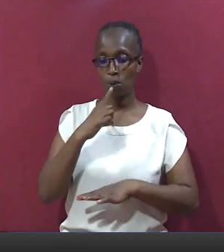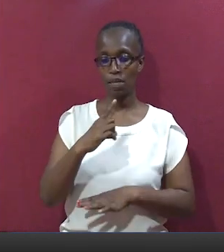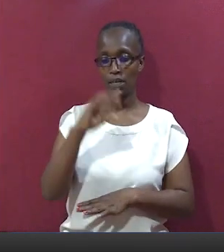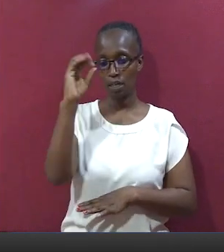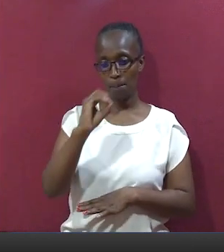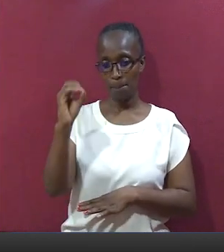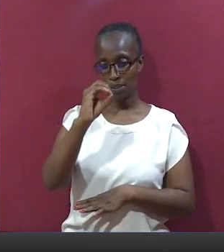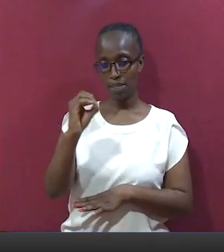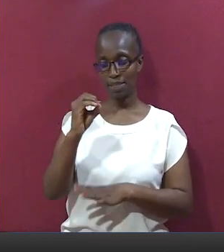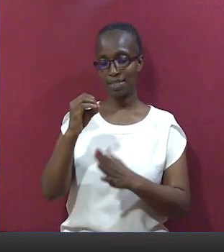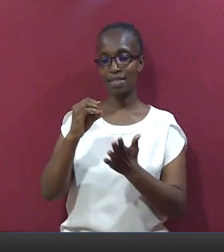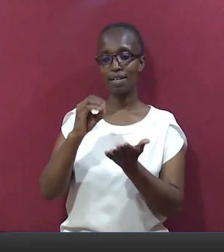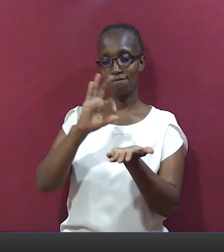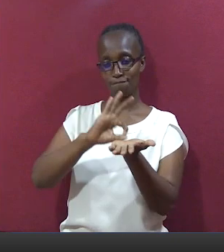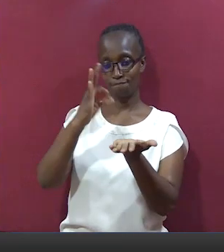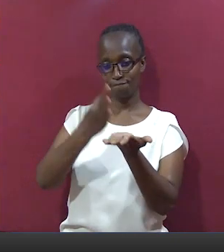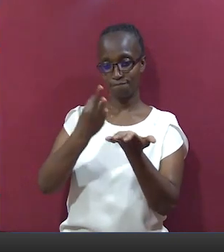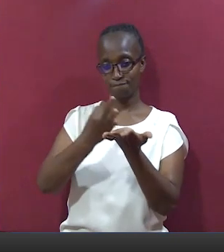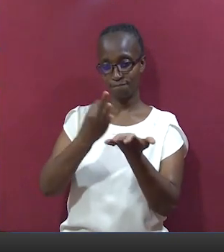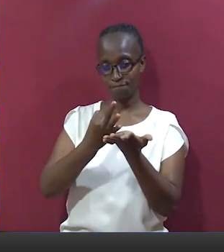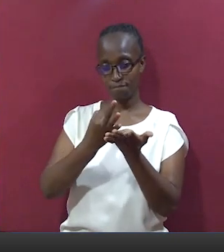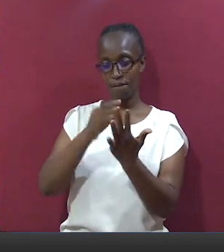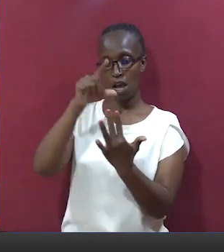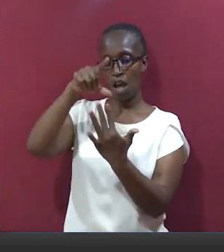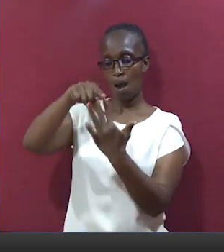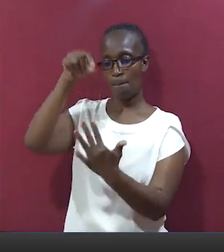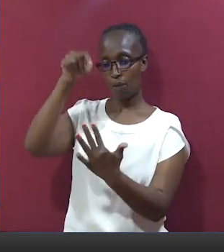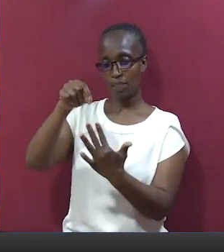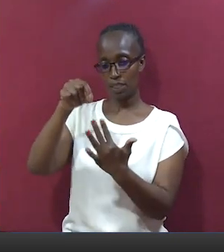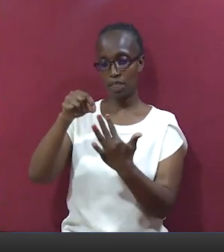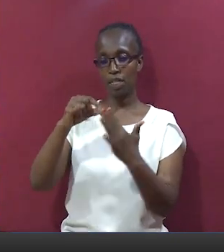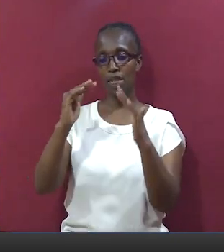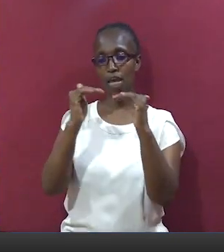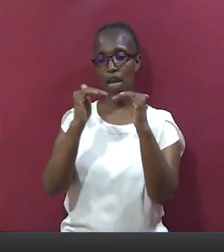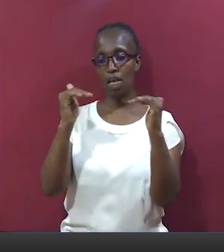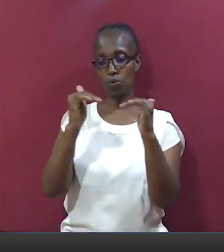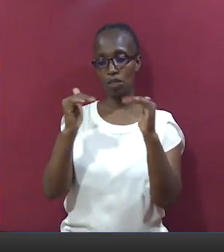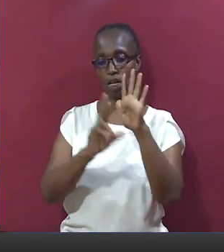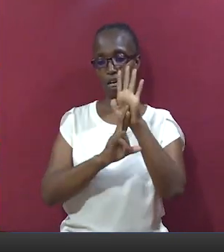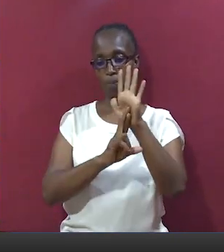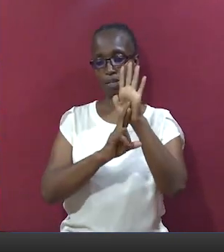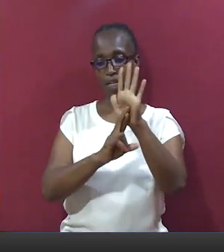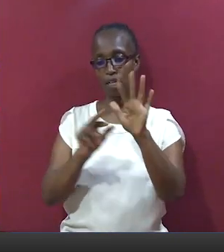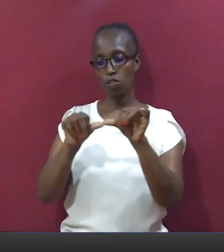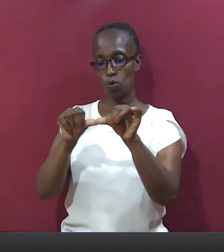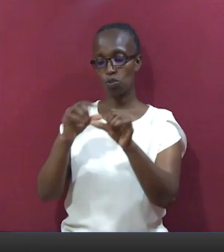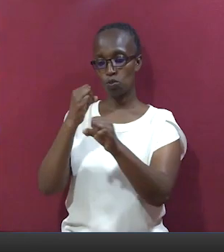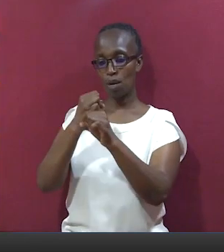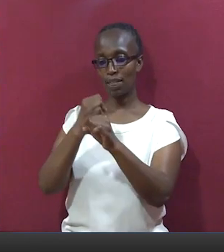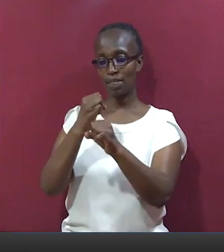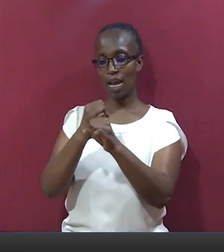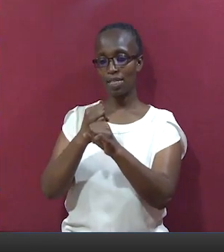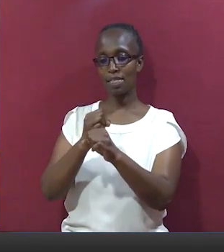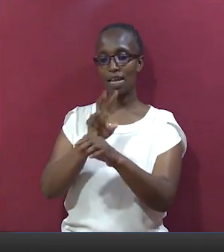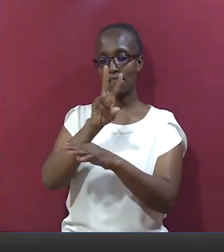100% scholarship. Rais Ruto aidha amemteua afisa mkuu mtendaji wa benki ya Equity Dr. James Mwangi kuhudumu kama chancellor wa chuo